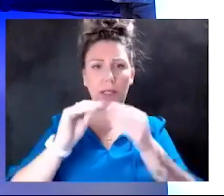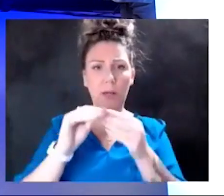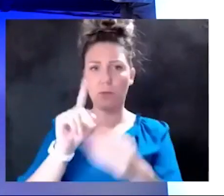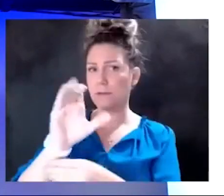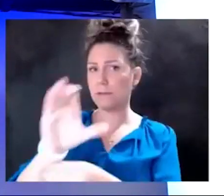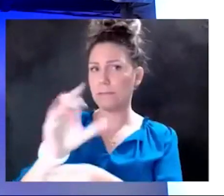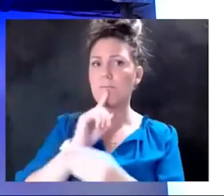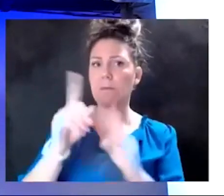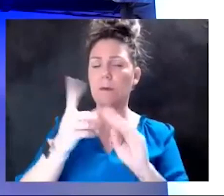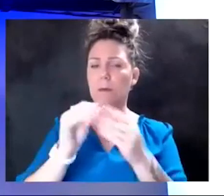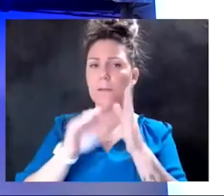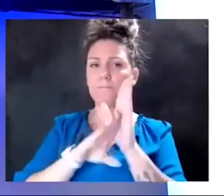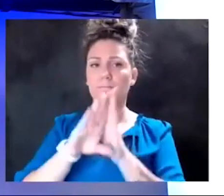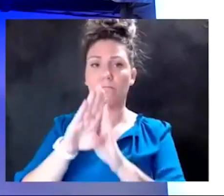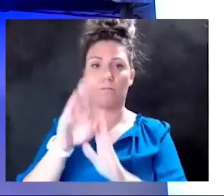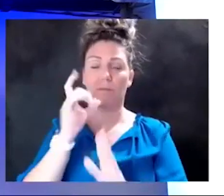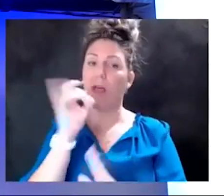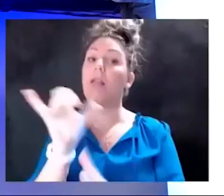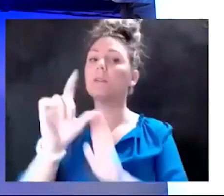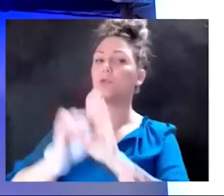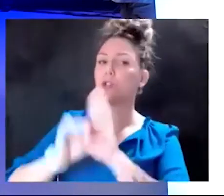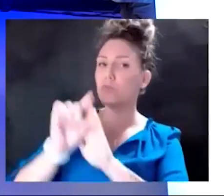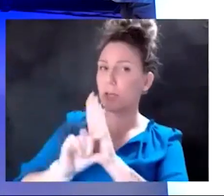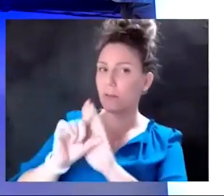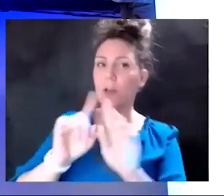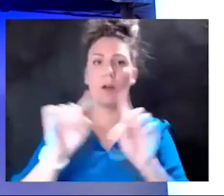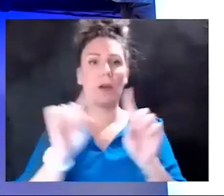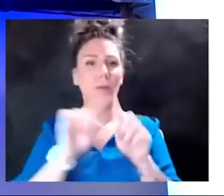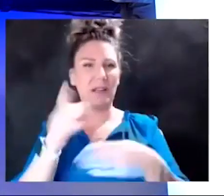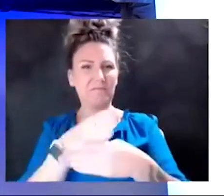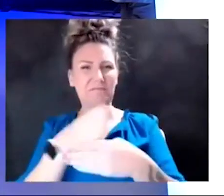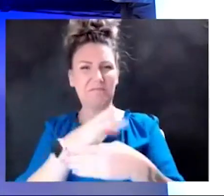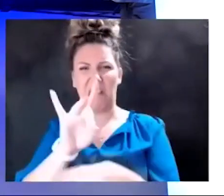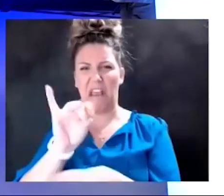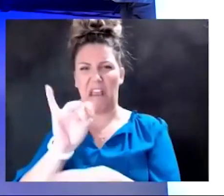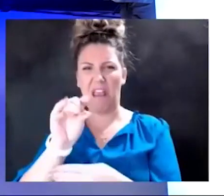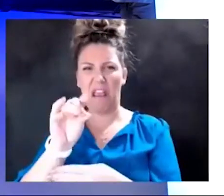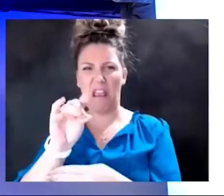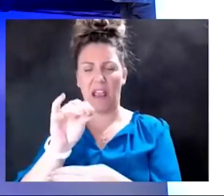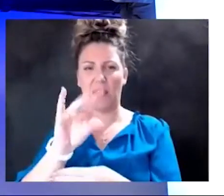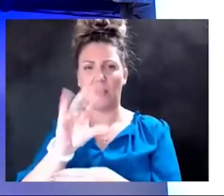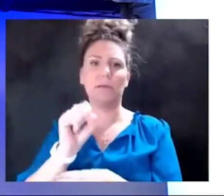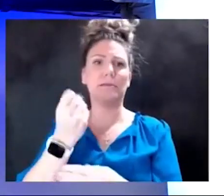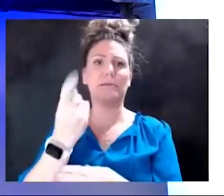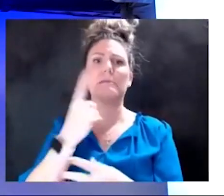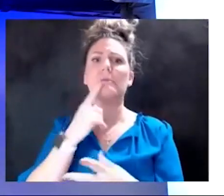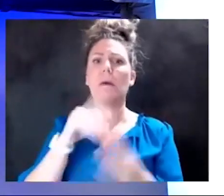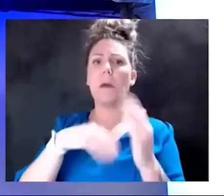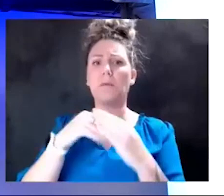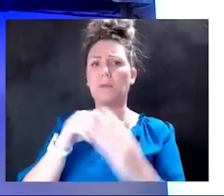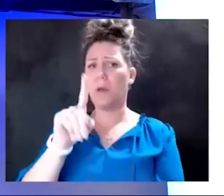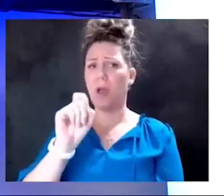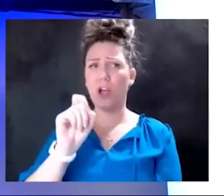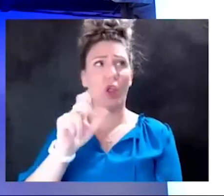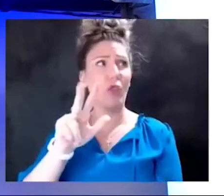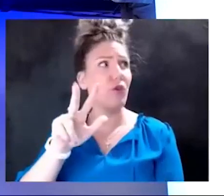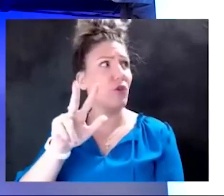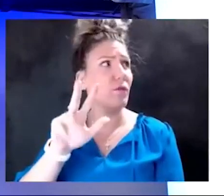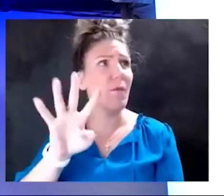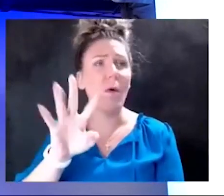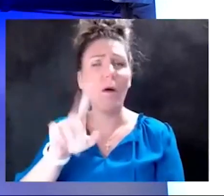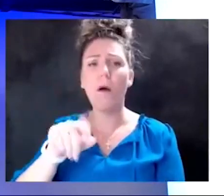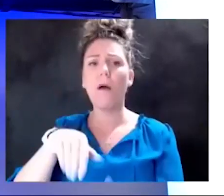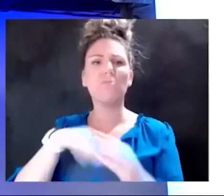Not like Springfield, but we'd gone from the mid-80s, and the hospitals would always report, up to 134, 131. So, you know, clearly an